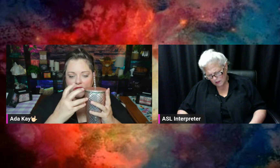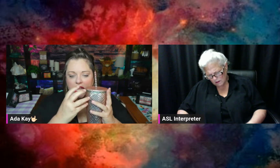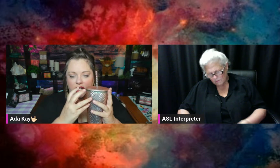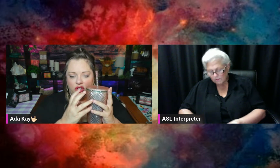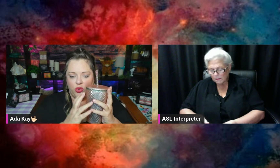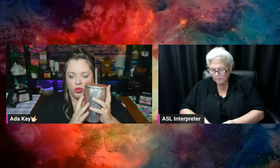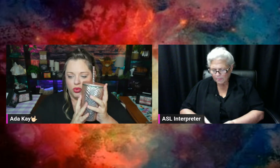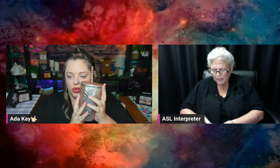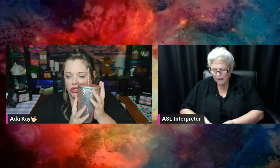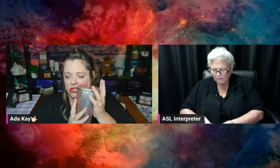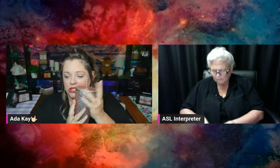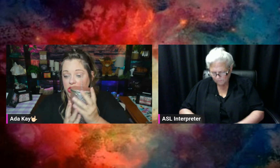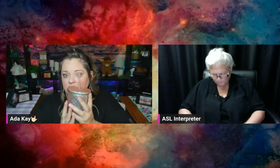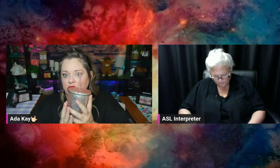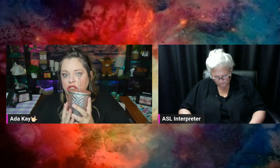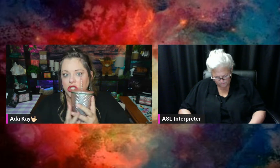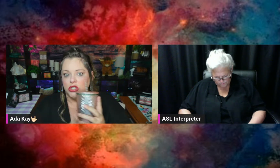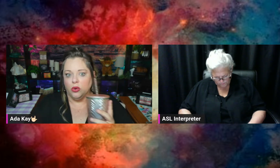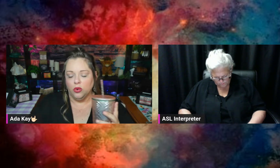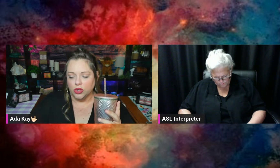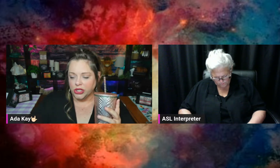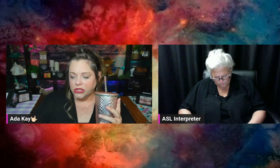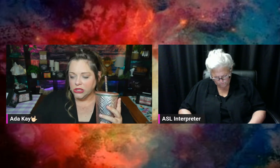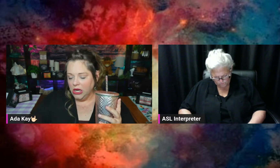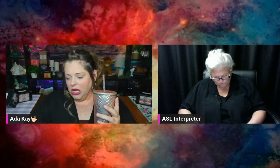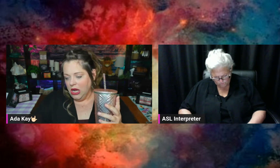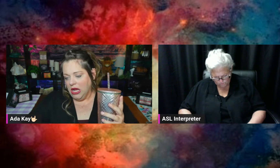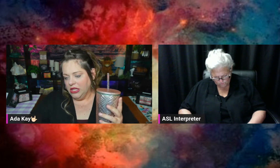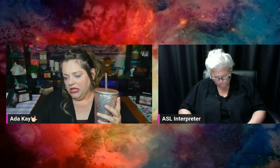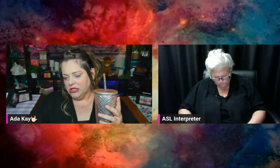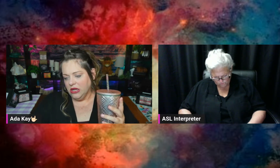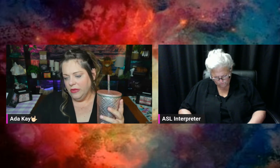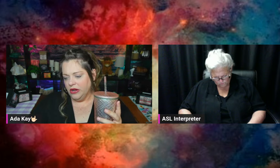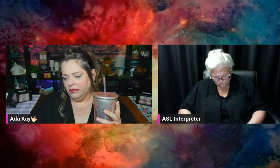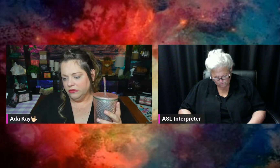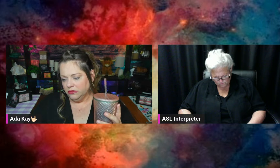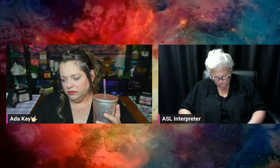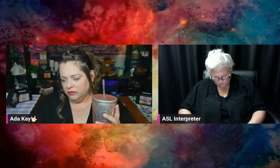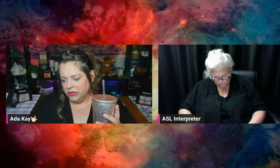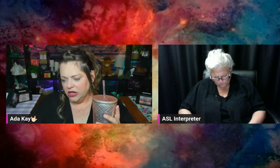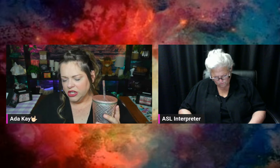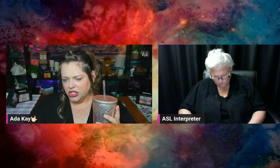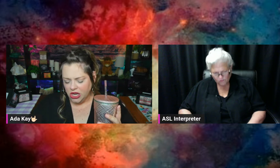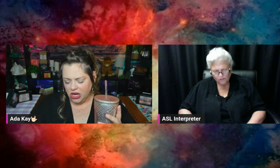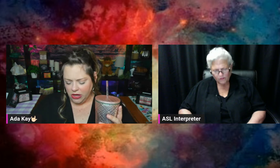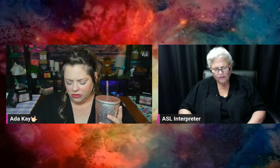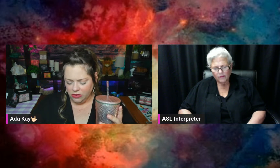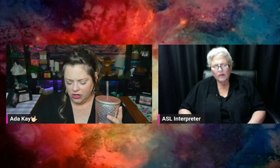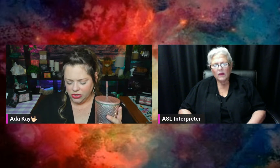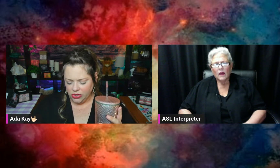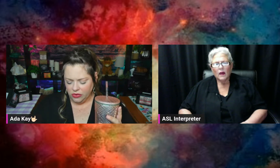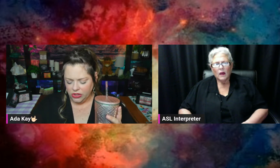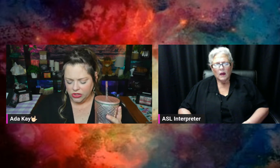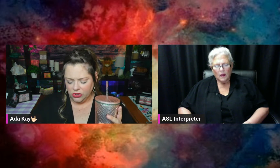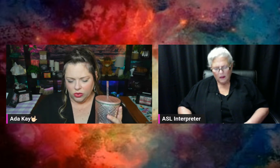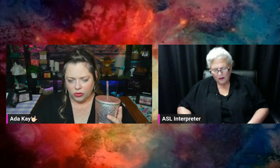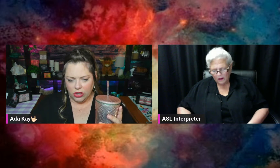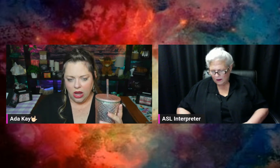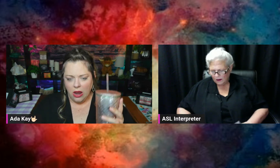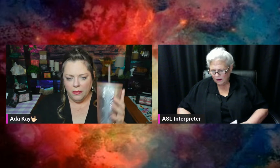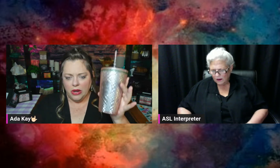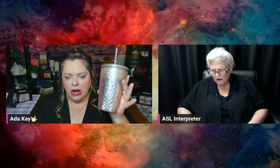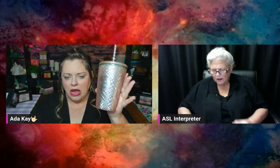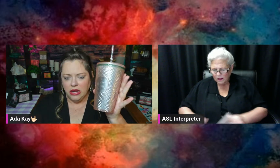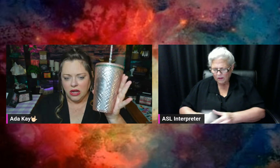It looks like jewels. It is so gorgeous. I think it's coming out. It just came out, so it's a newer